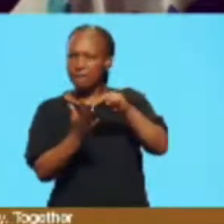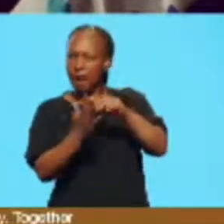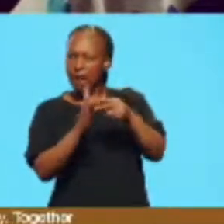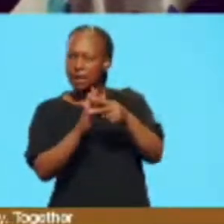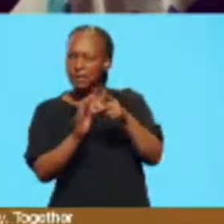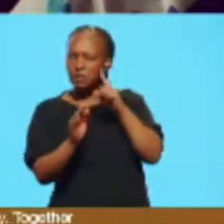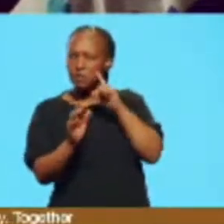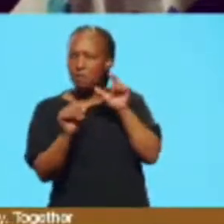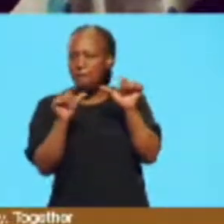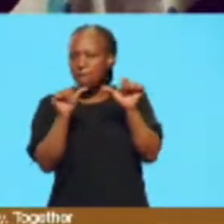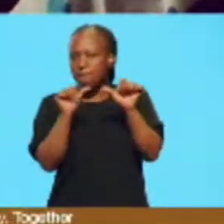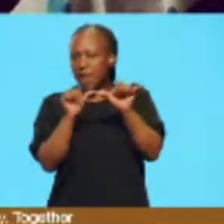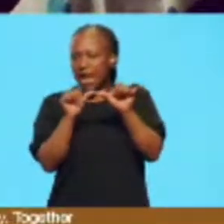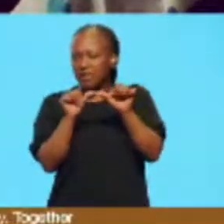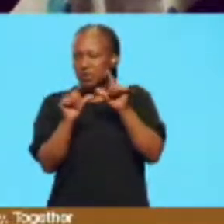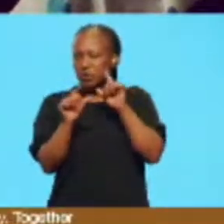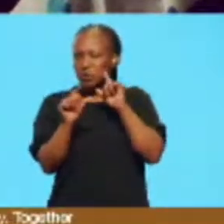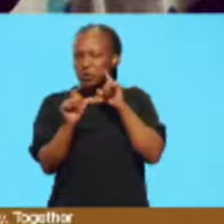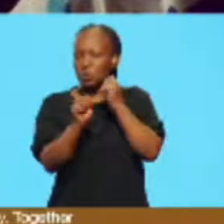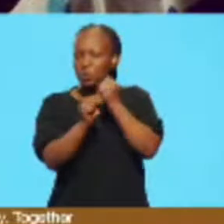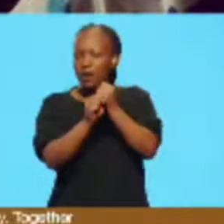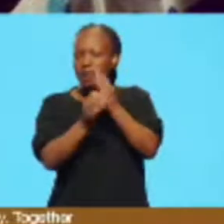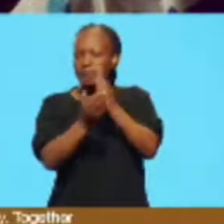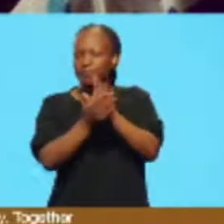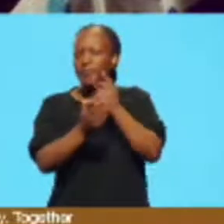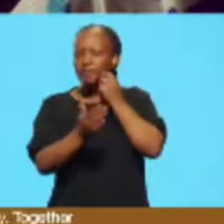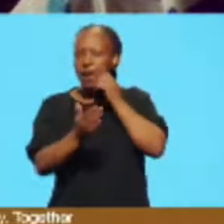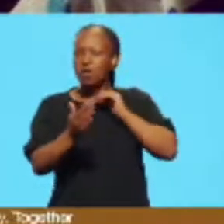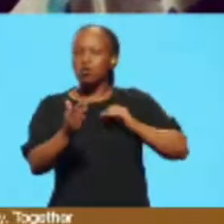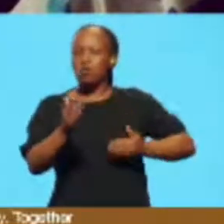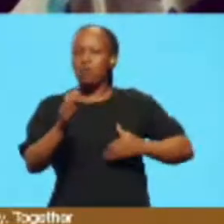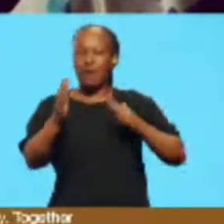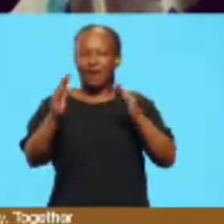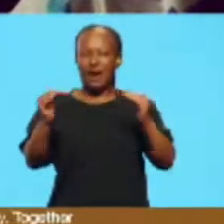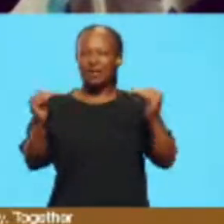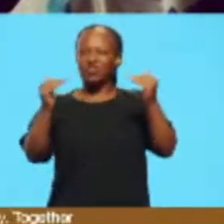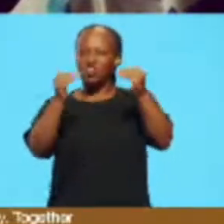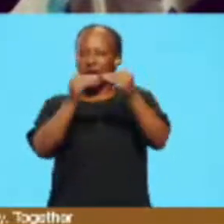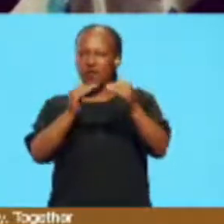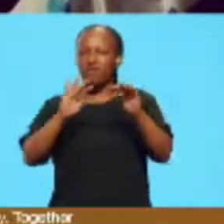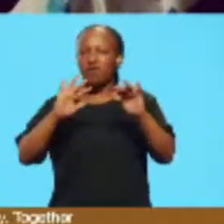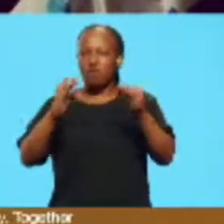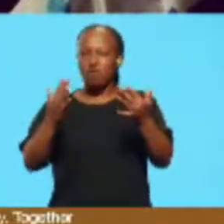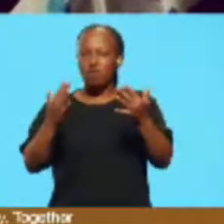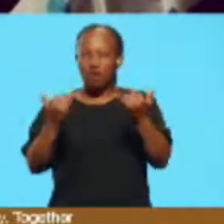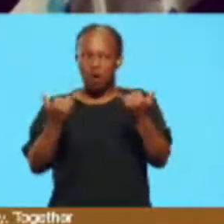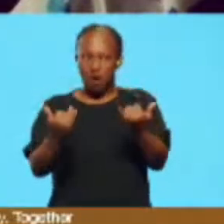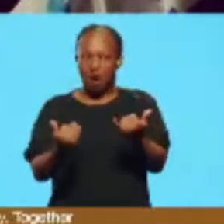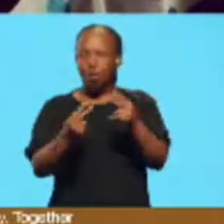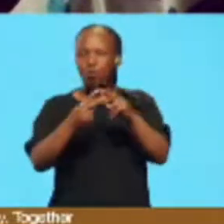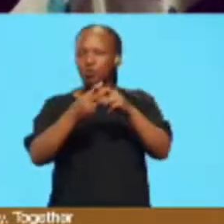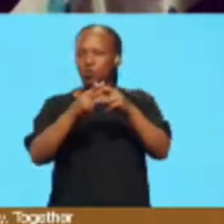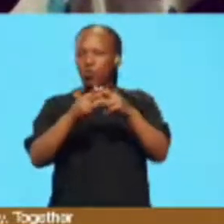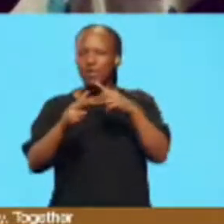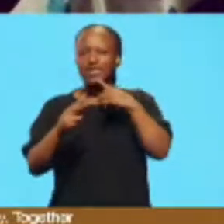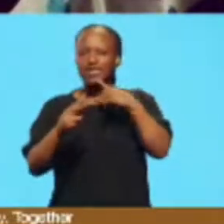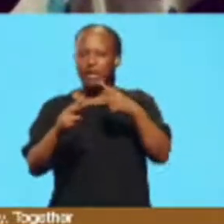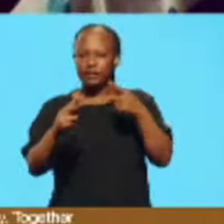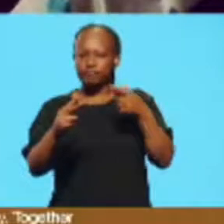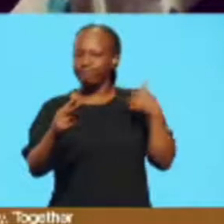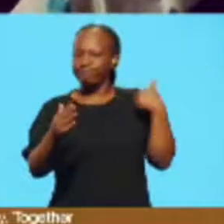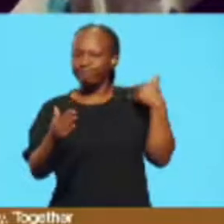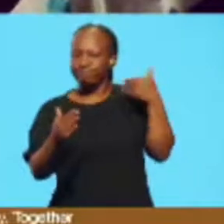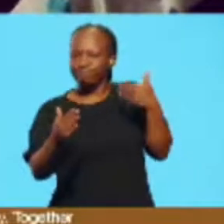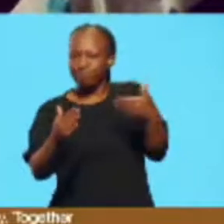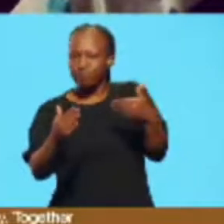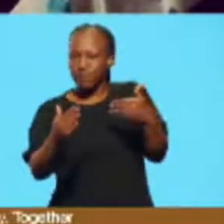in terms of achieving gender equality? And what are those tools currently showing you in terms of how far we are in terms